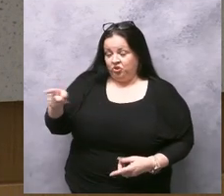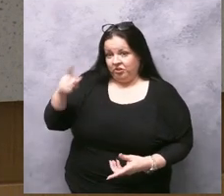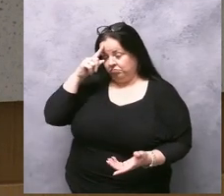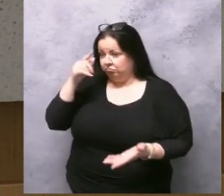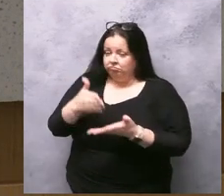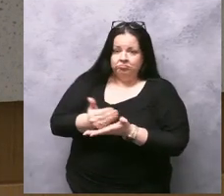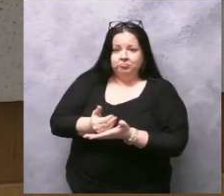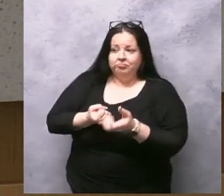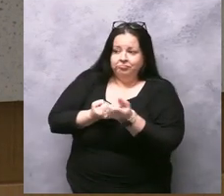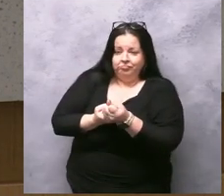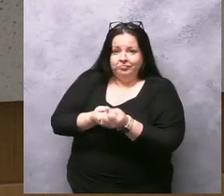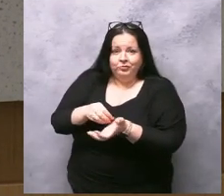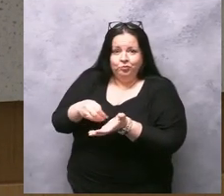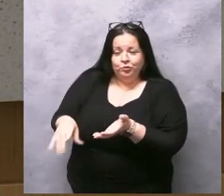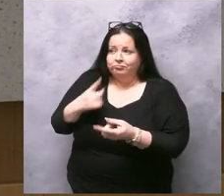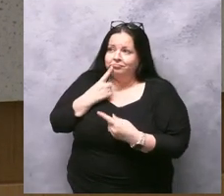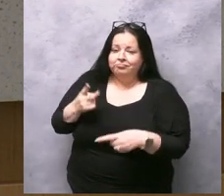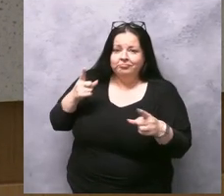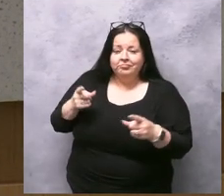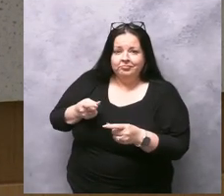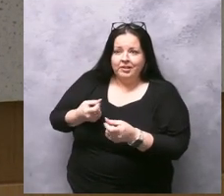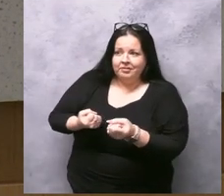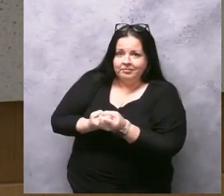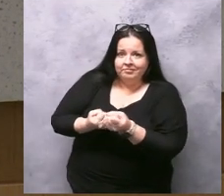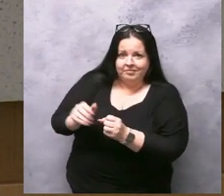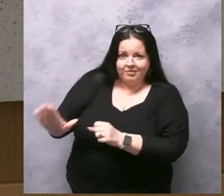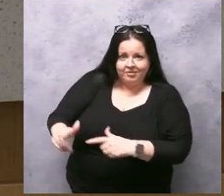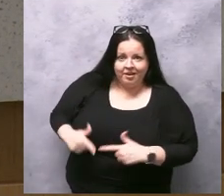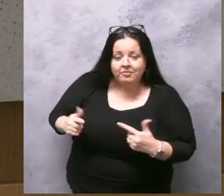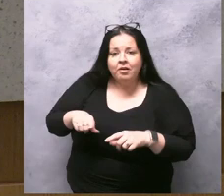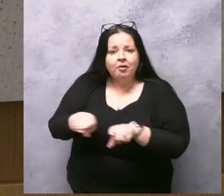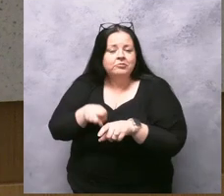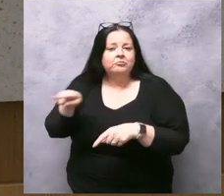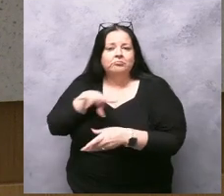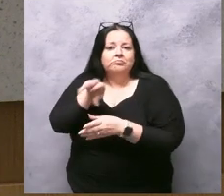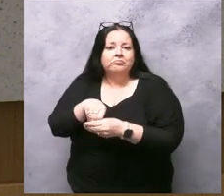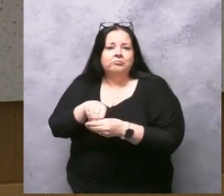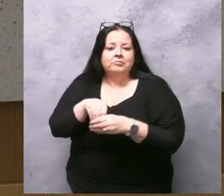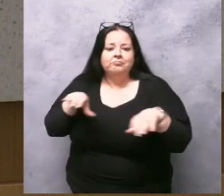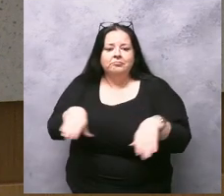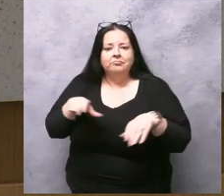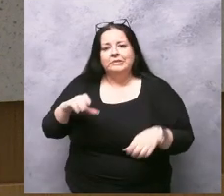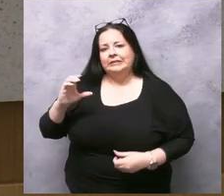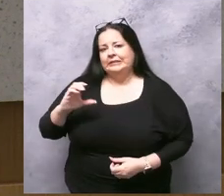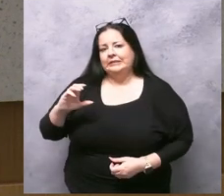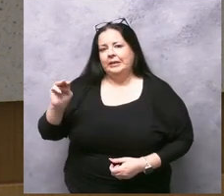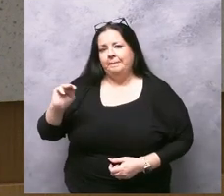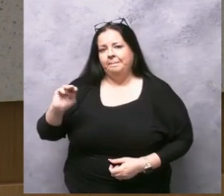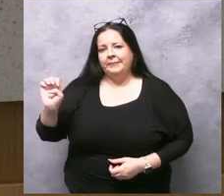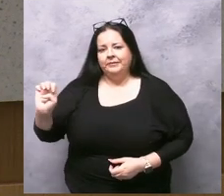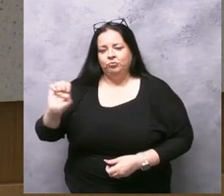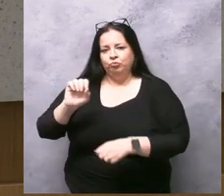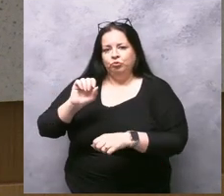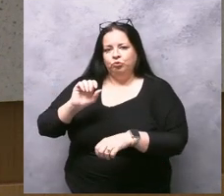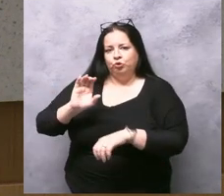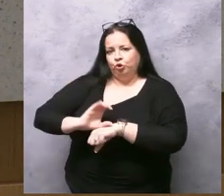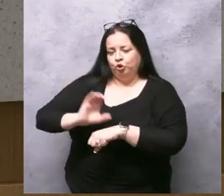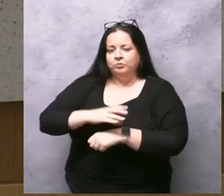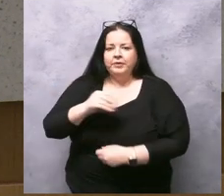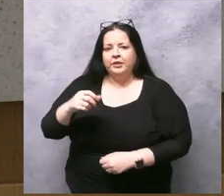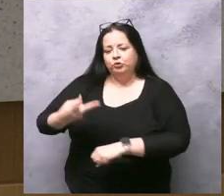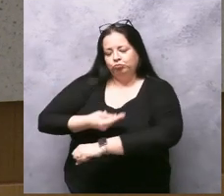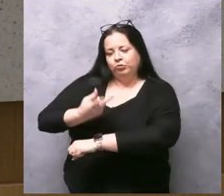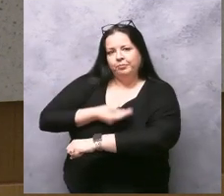the lives of her students, but she also became an active member of the Metropolitan CME Church and the Shepherd Park